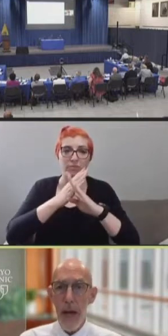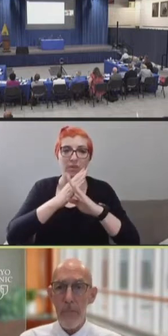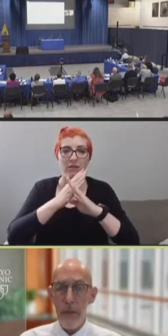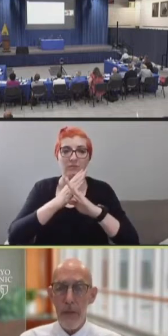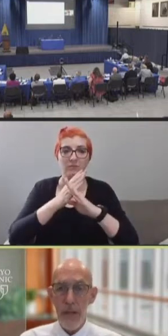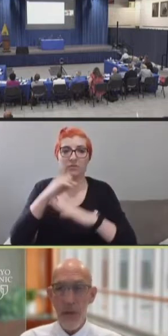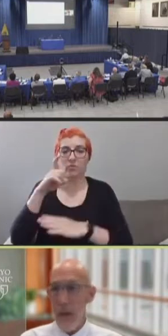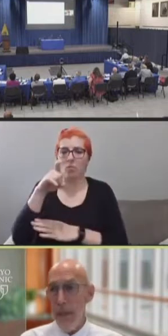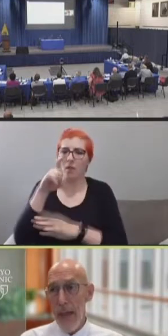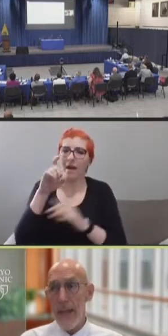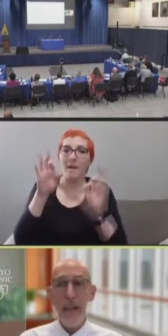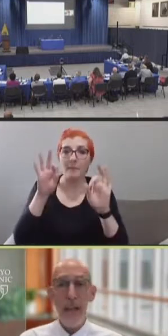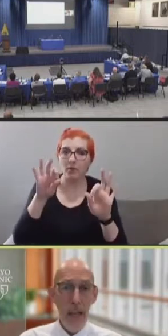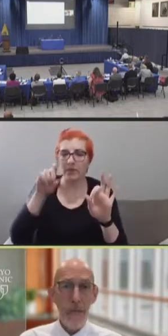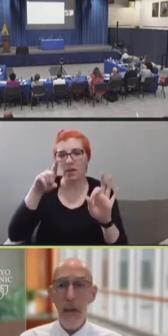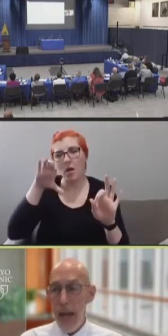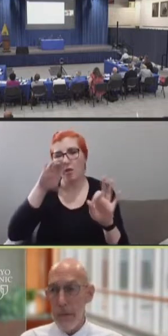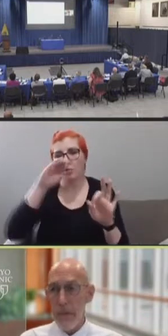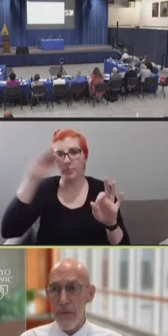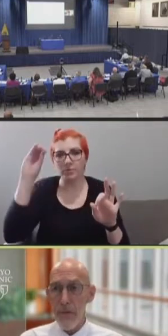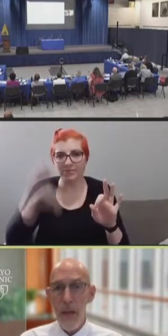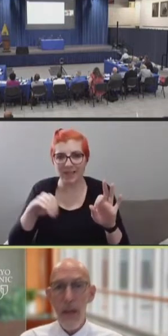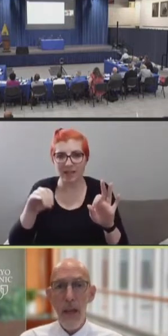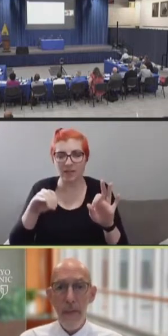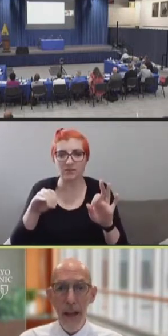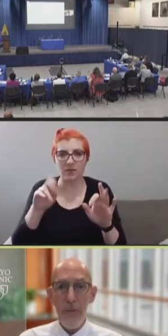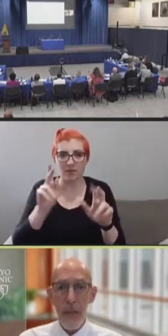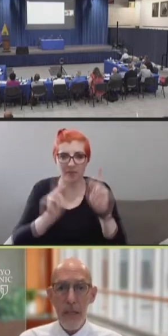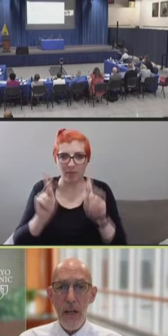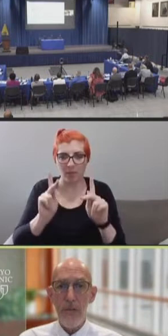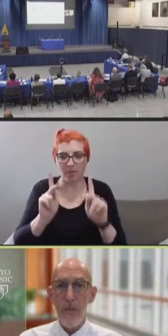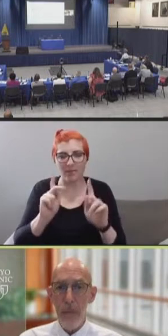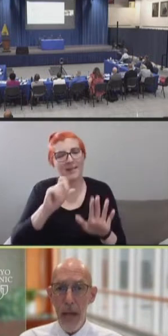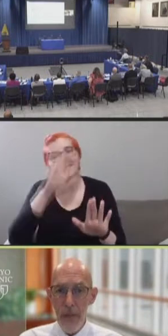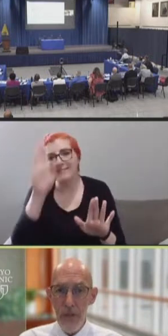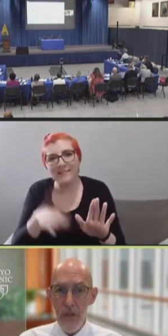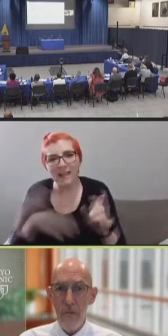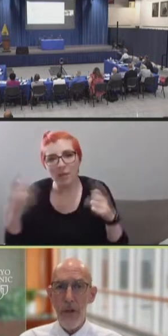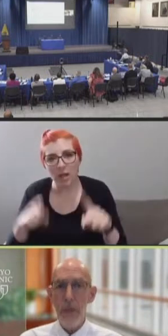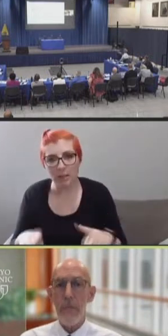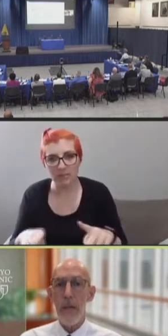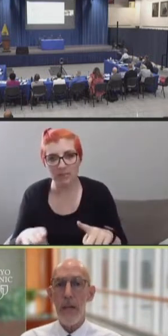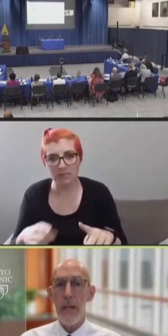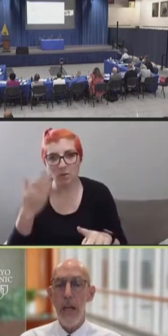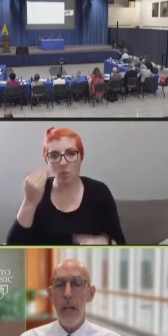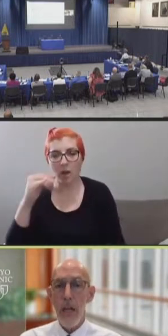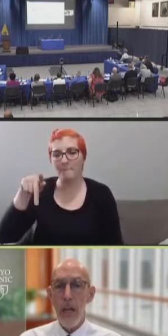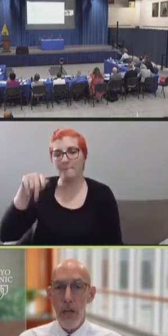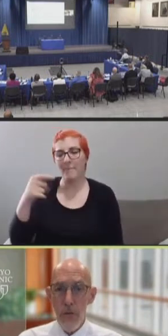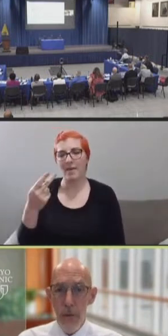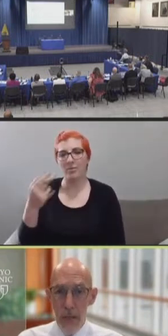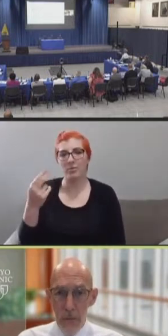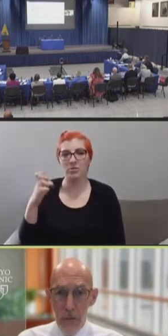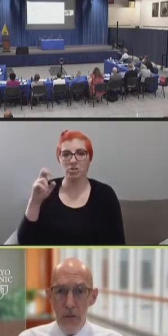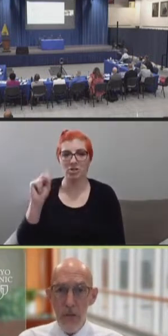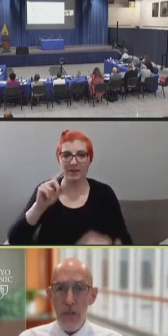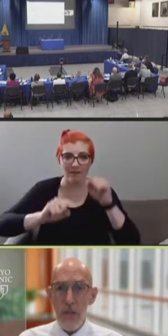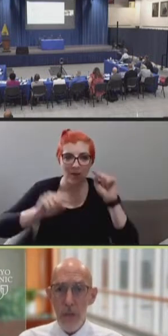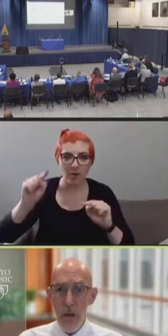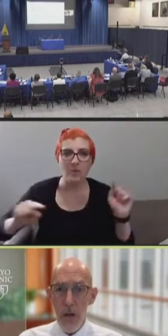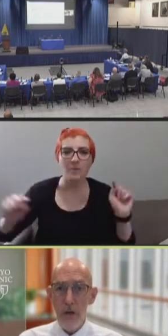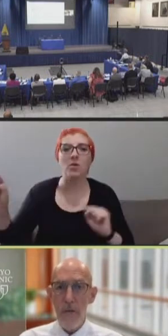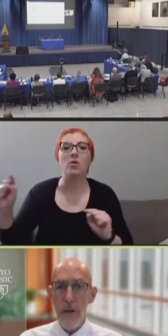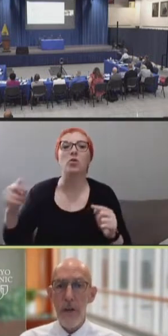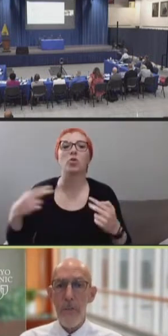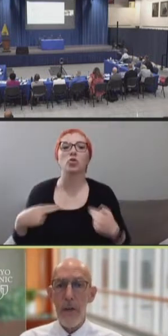the population. That never happens. And that's because of pathogen variability, human immune system